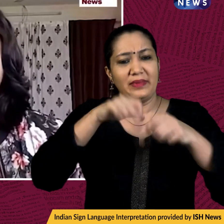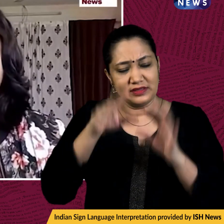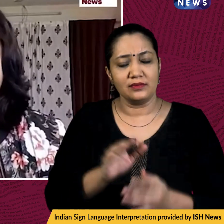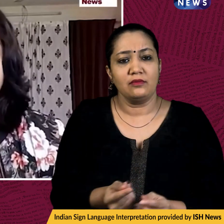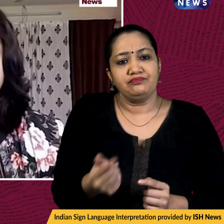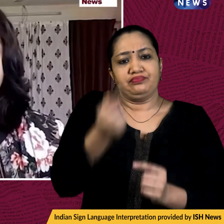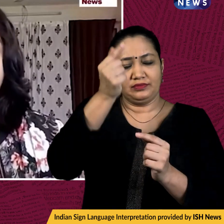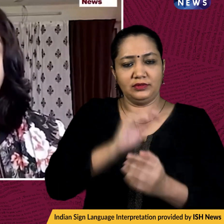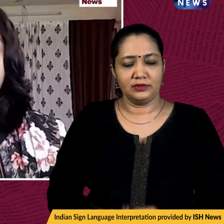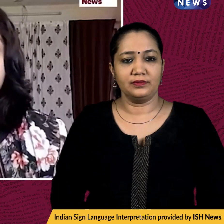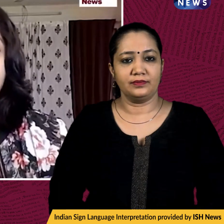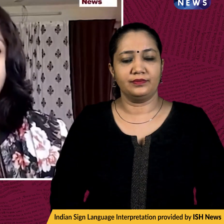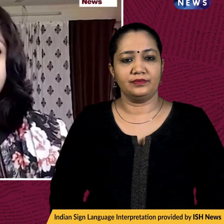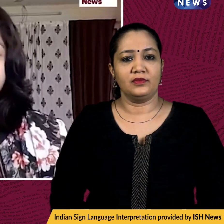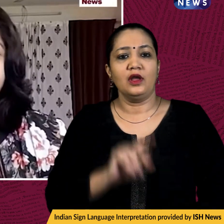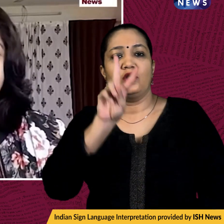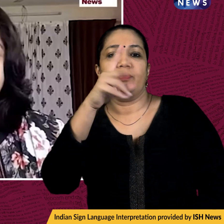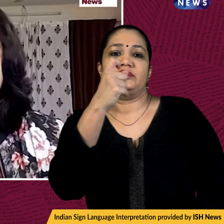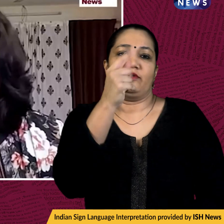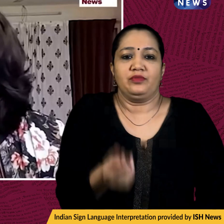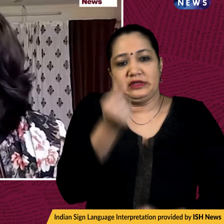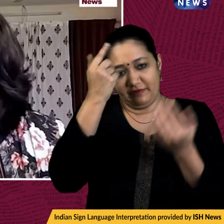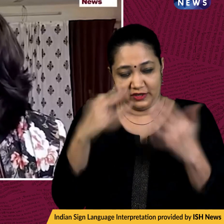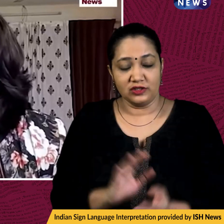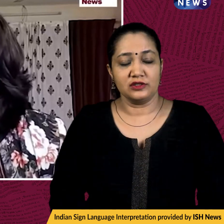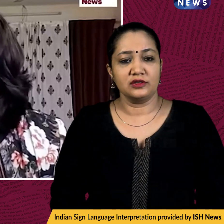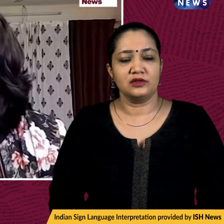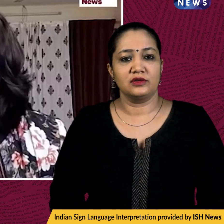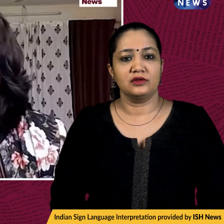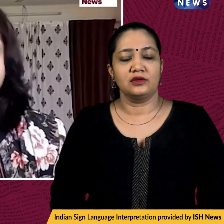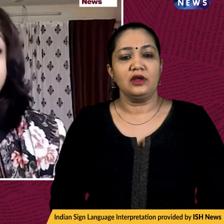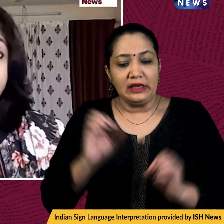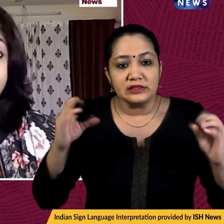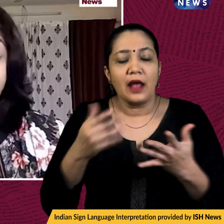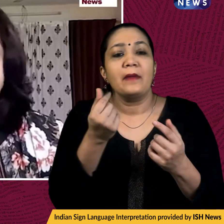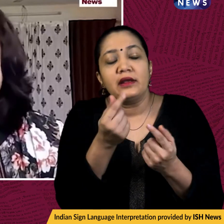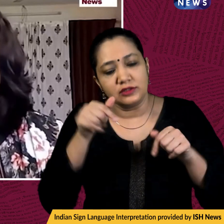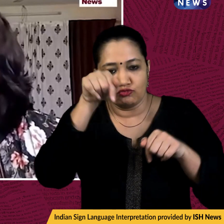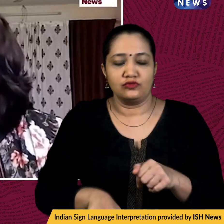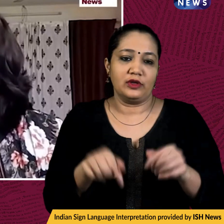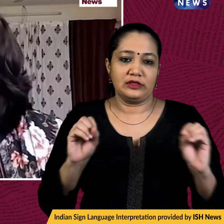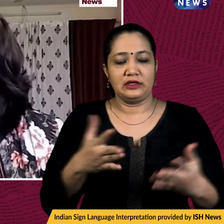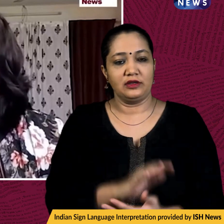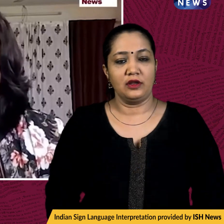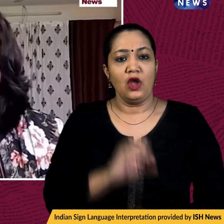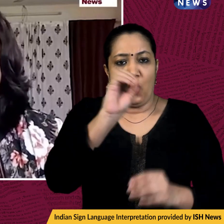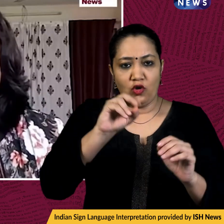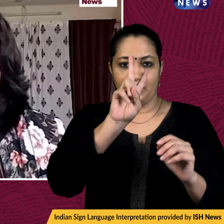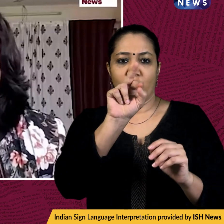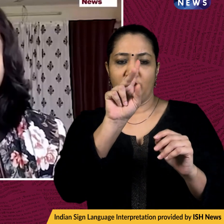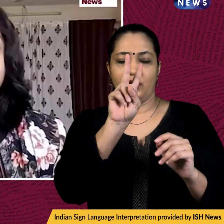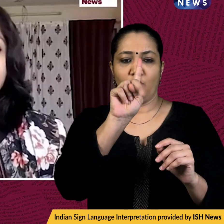cylinders also raised by 27 rupees. These rates will be effective from today. Between